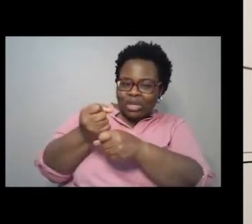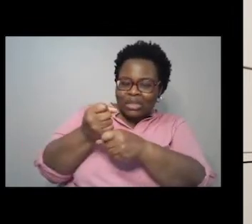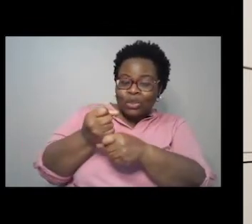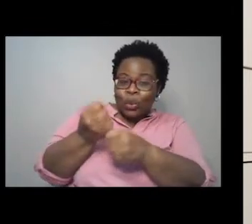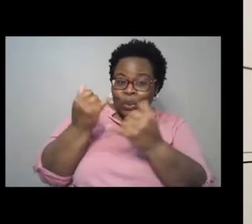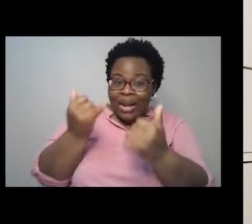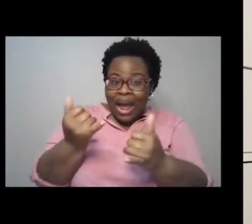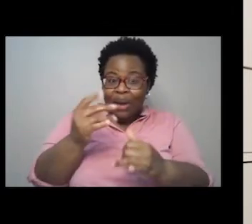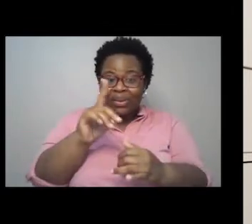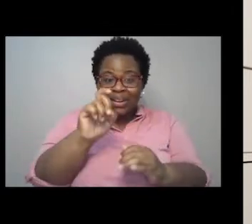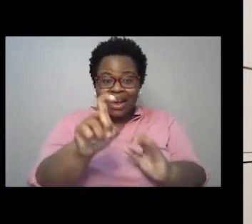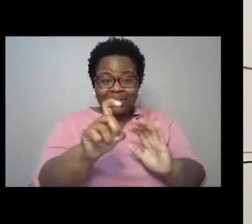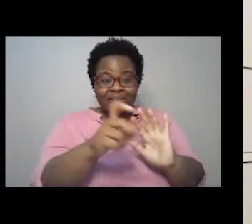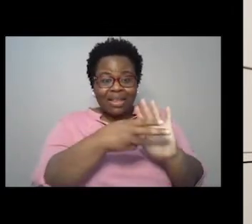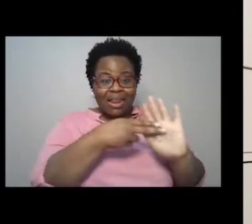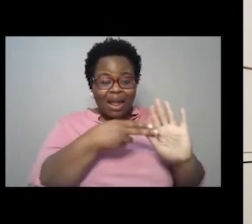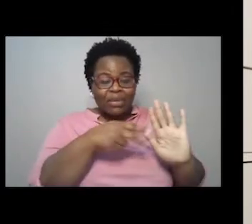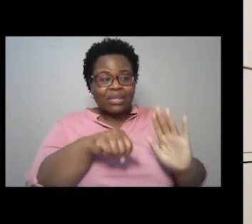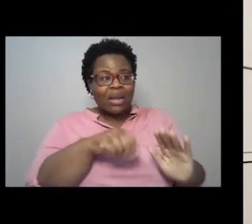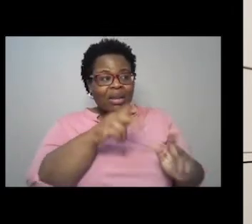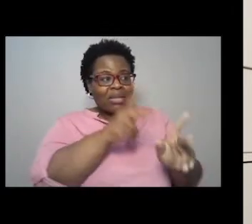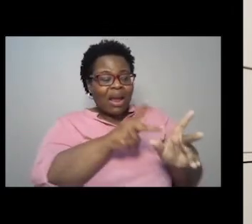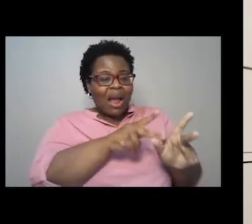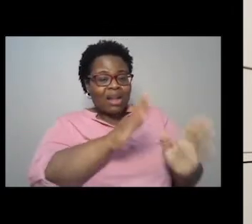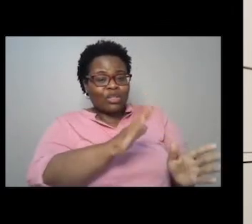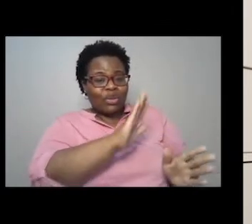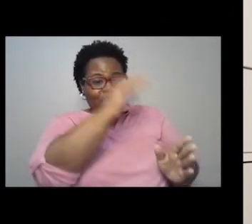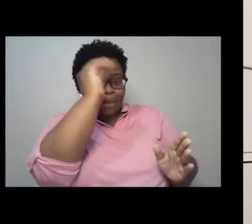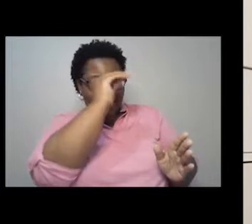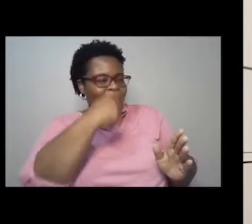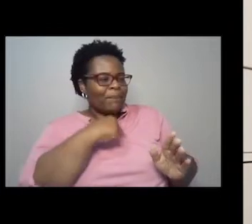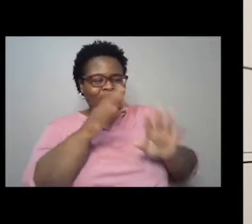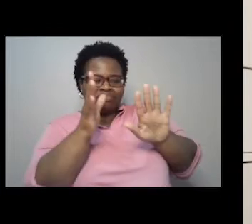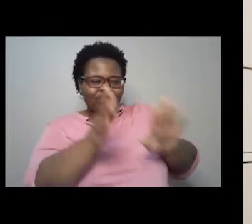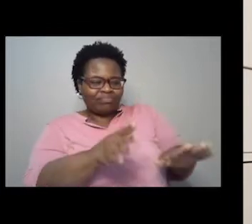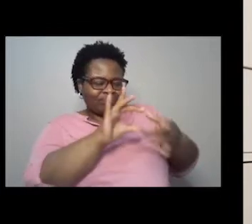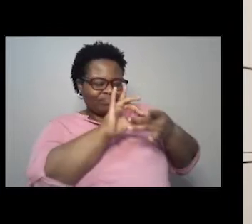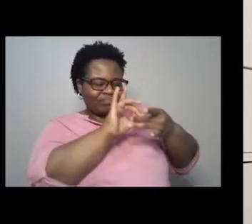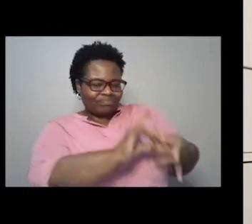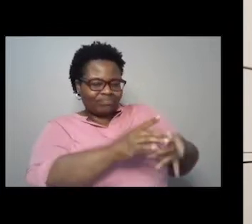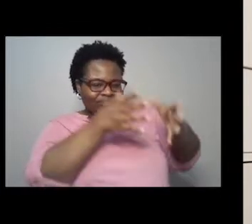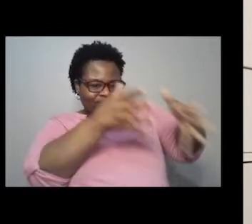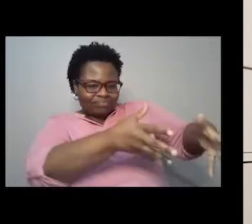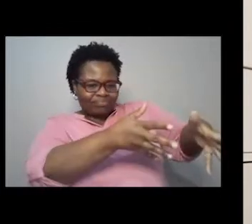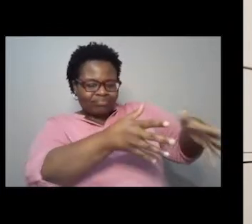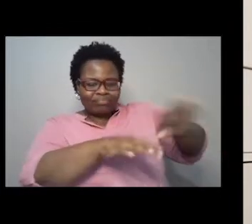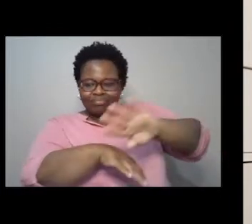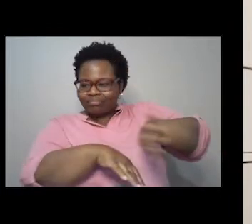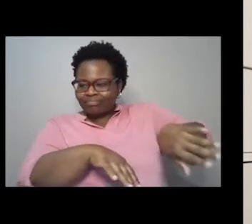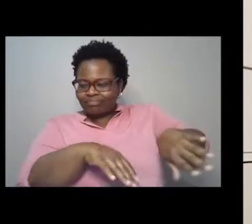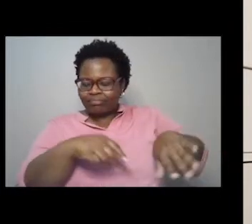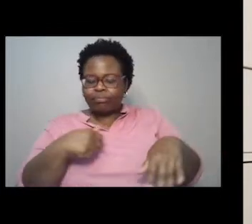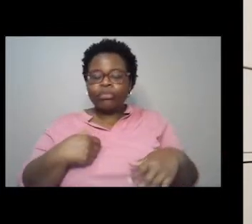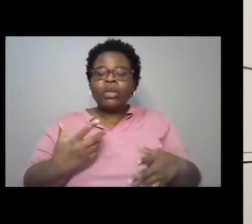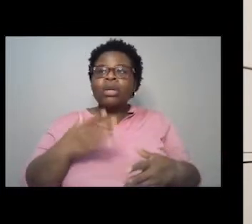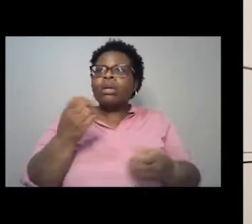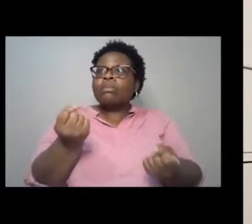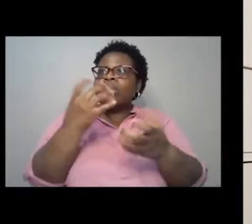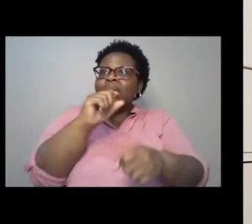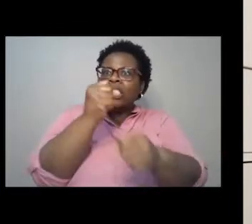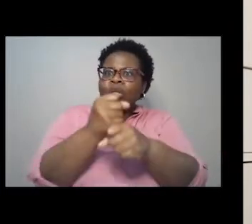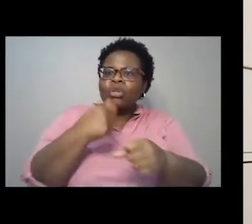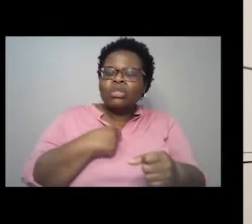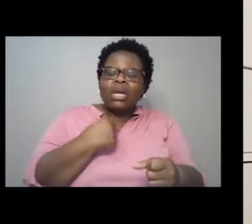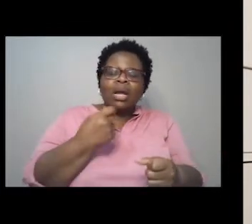diagnostic labels and other opinions of psychiatrists. For years I had taken prescribed psychiatric medications